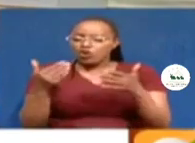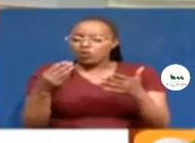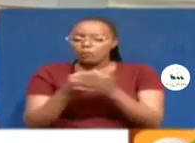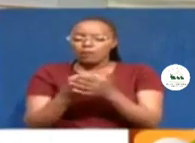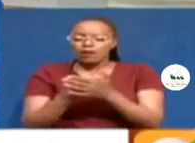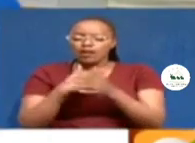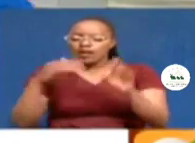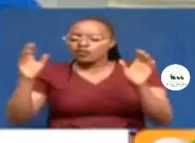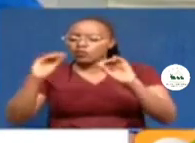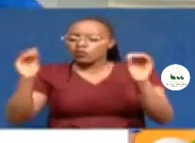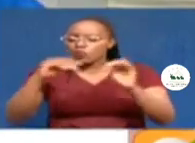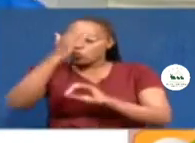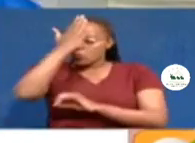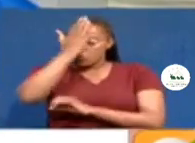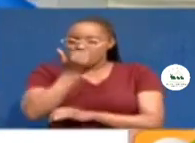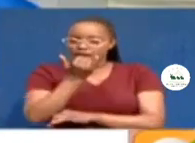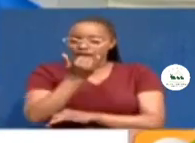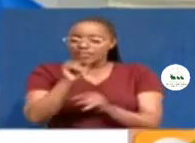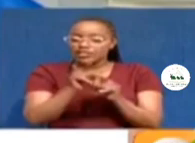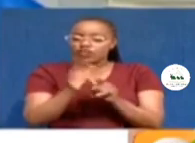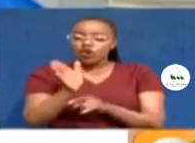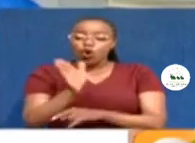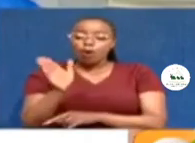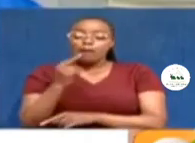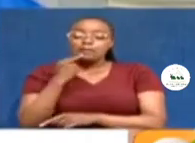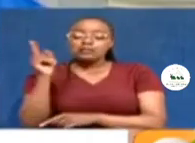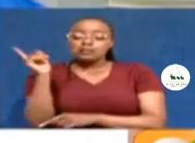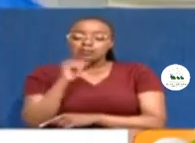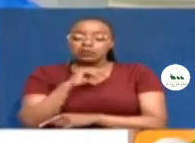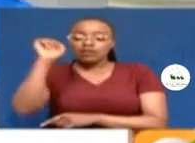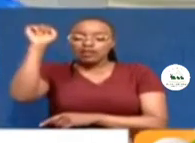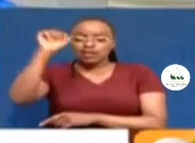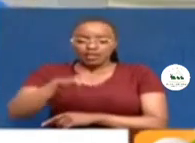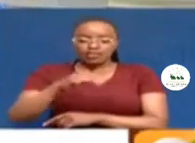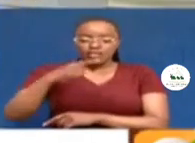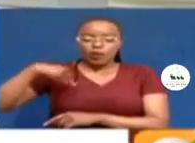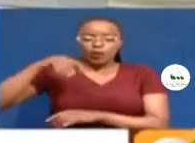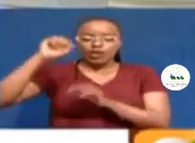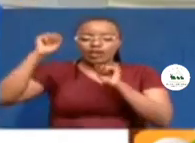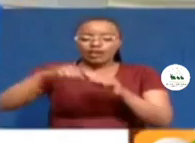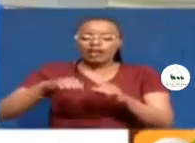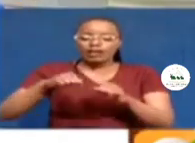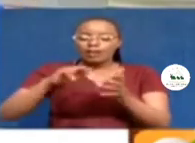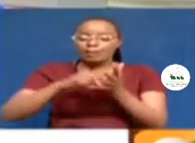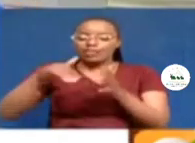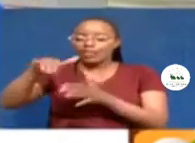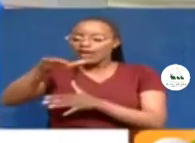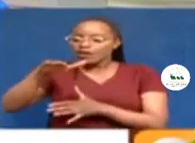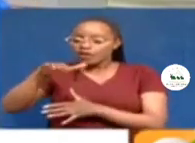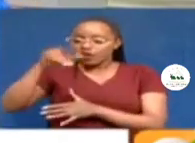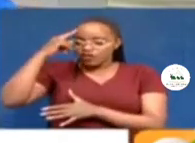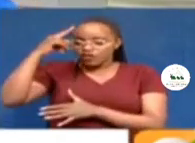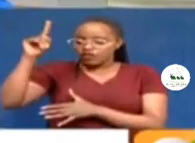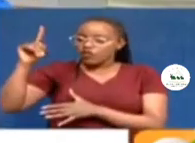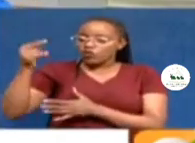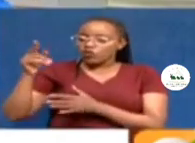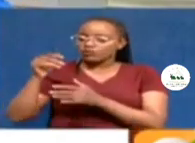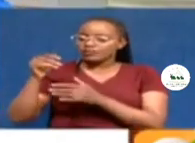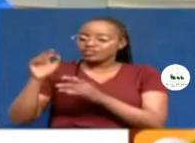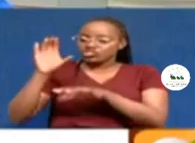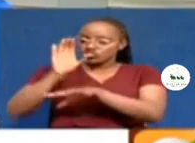have money. Because like Obama said, yes, we can. The pulpit must be